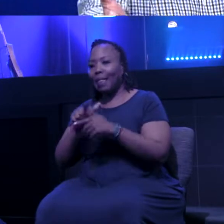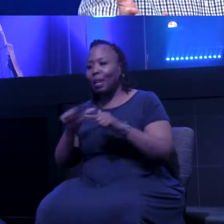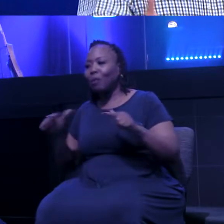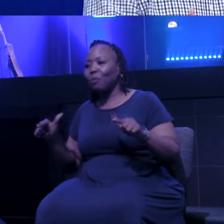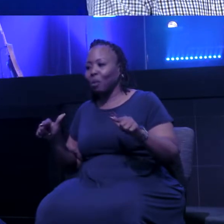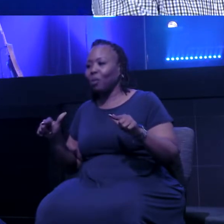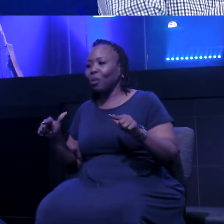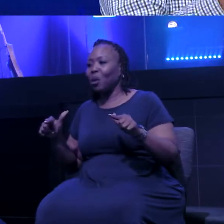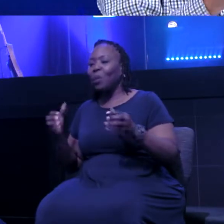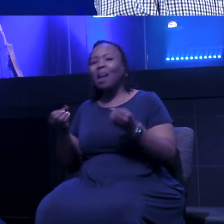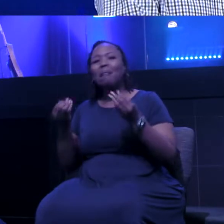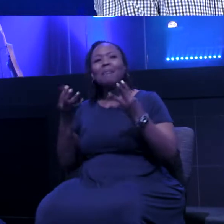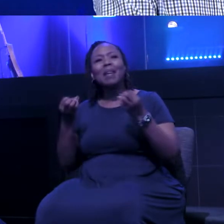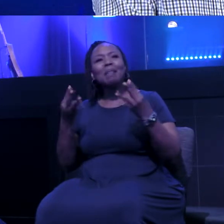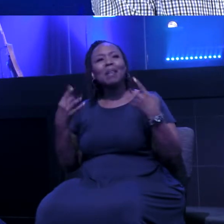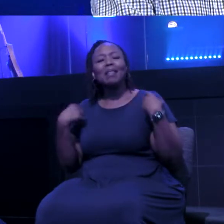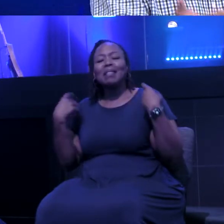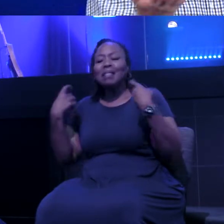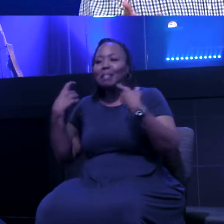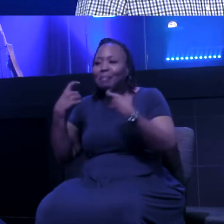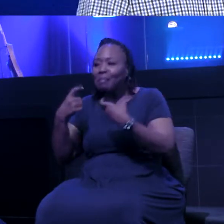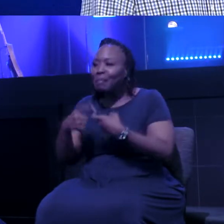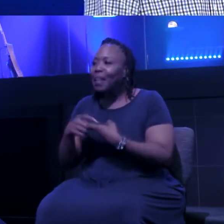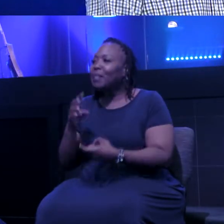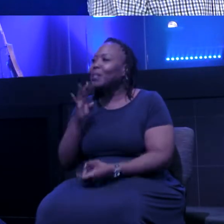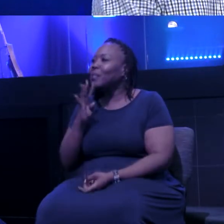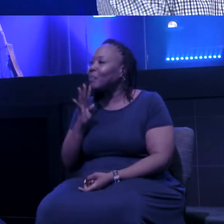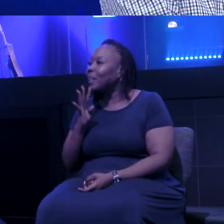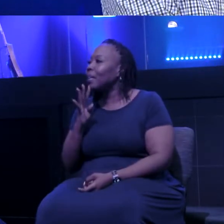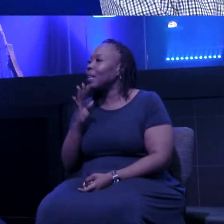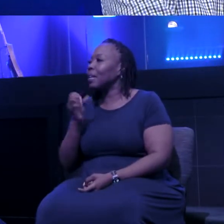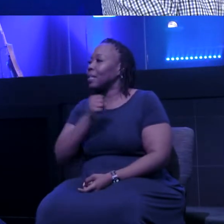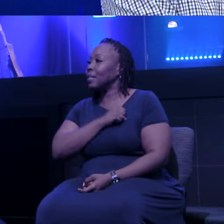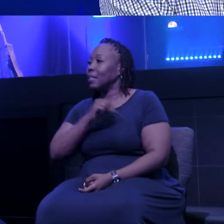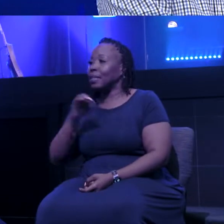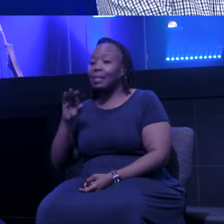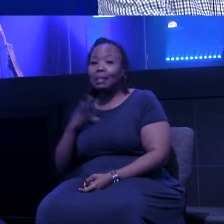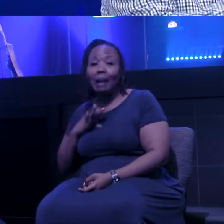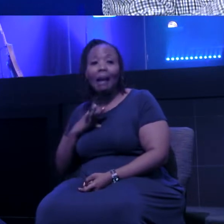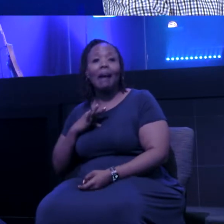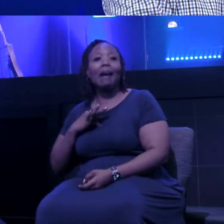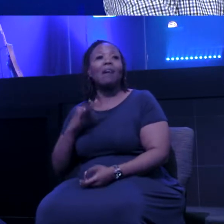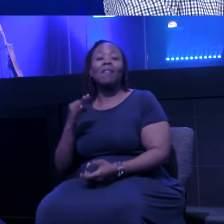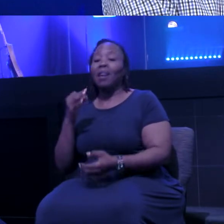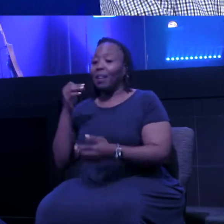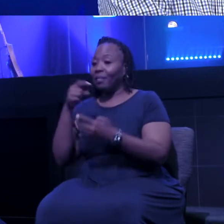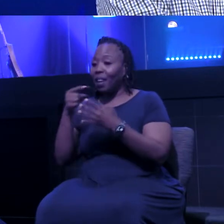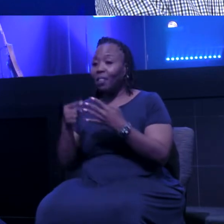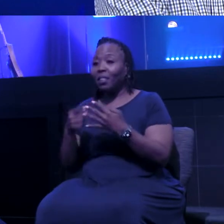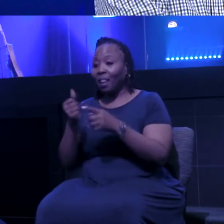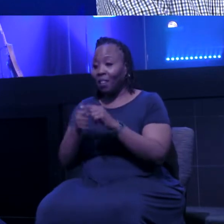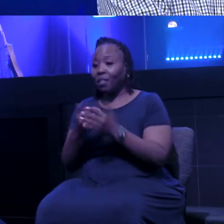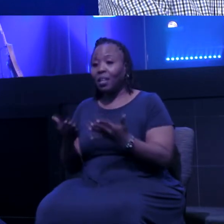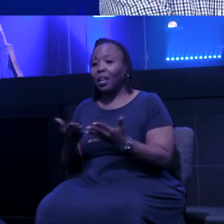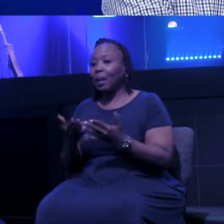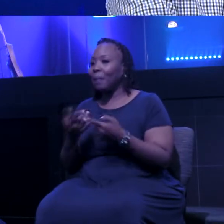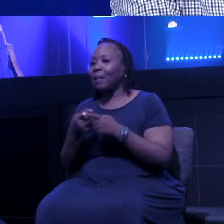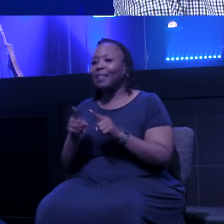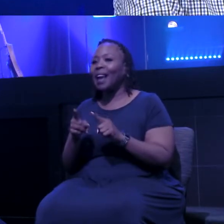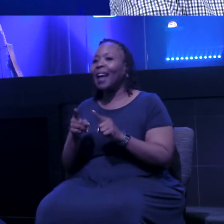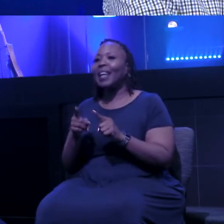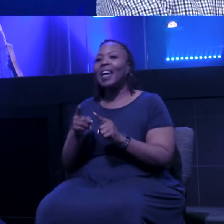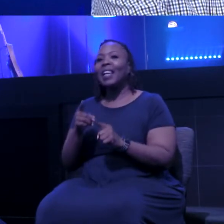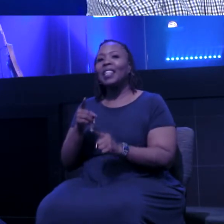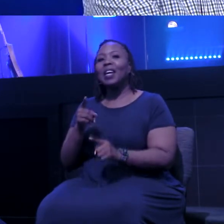many Spanish-speaking staff members and volunteers, but unfortunately, none of our ministry staff are bilingual, so we're